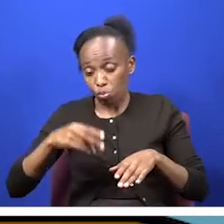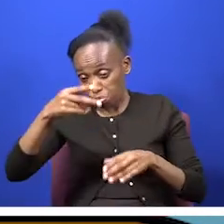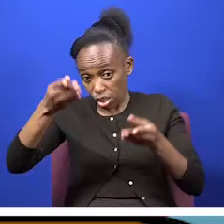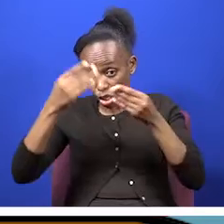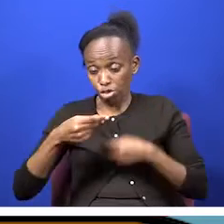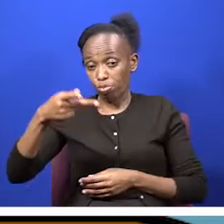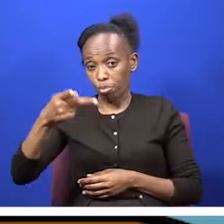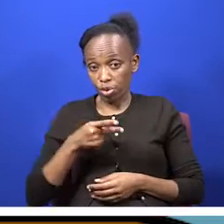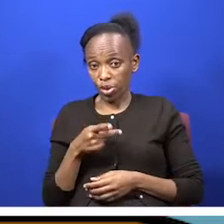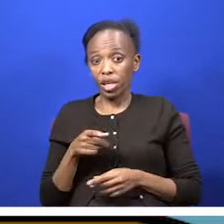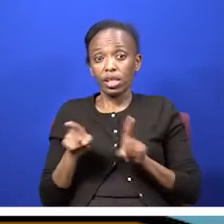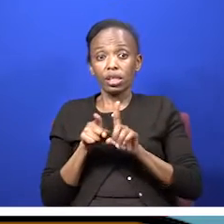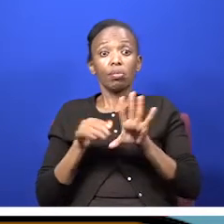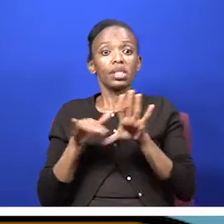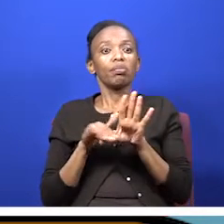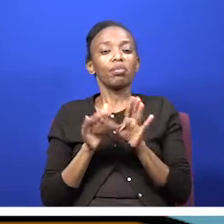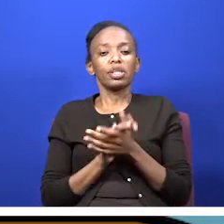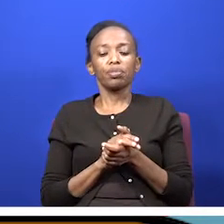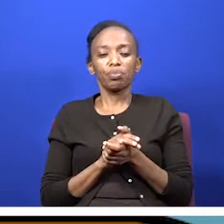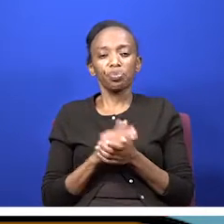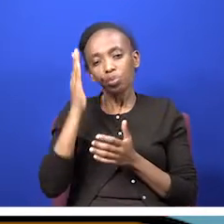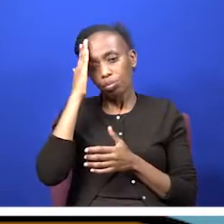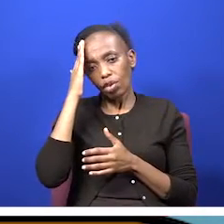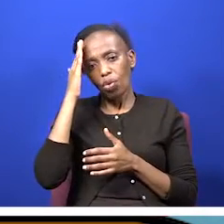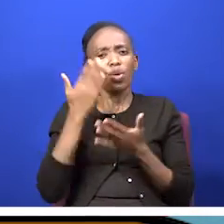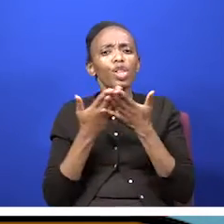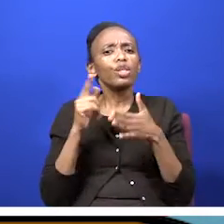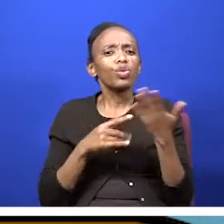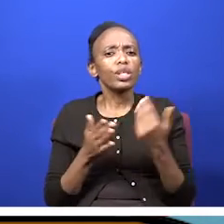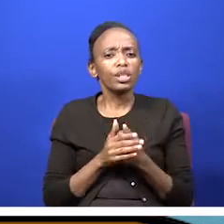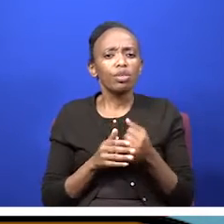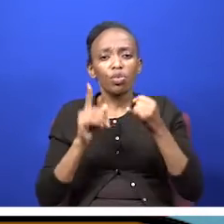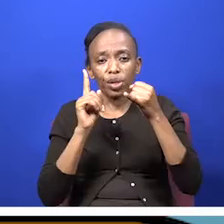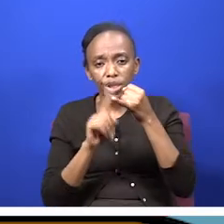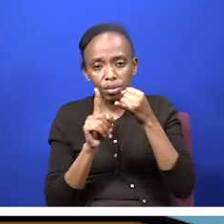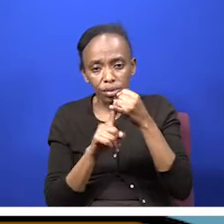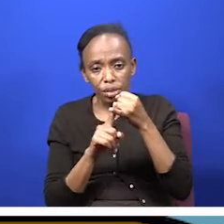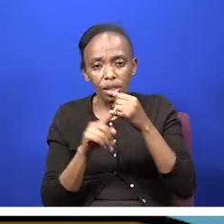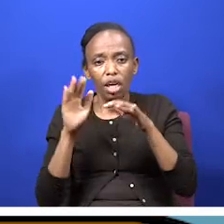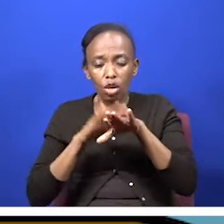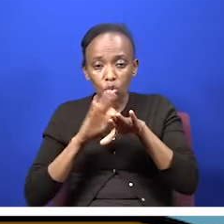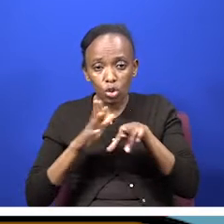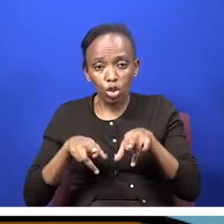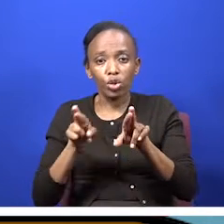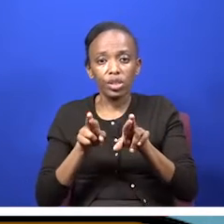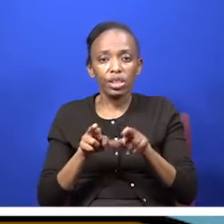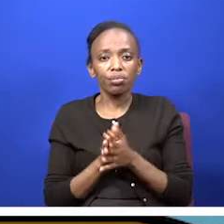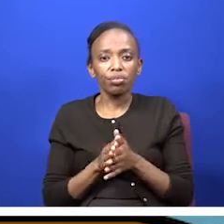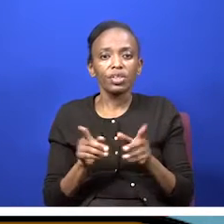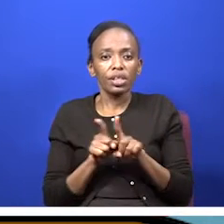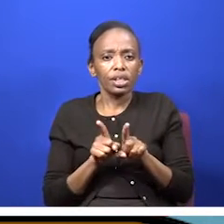should give you and me as a citizen. Do you know what those things are? One are good